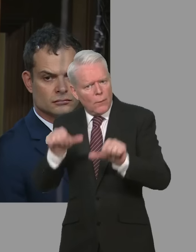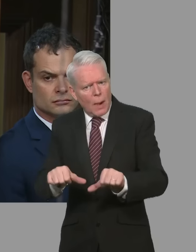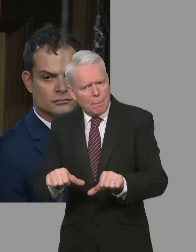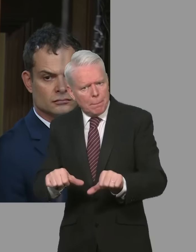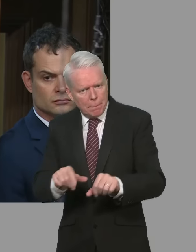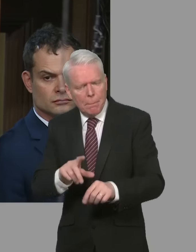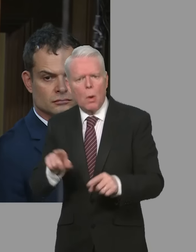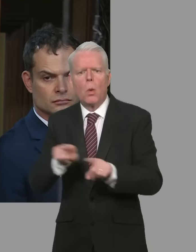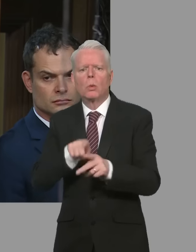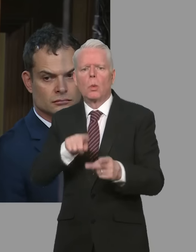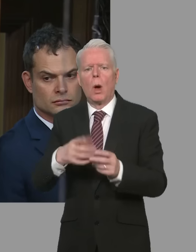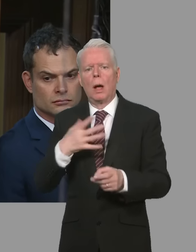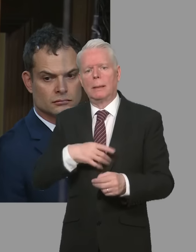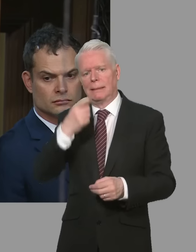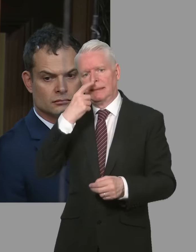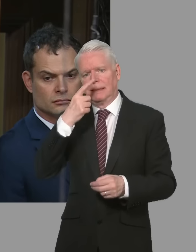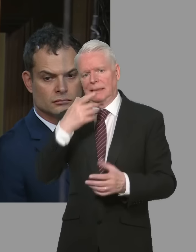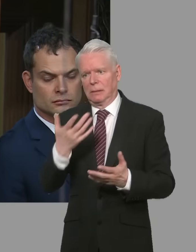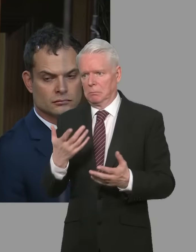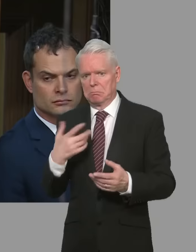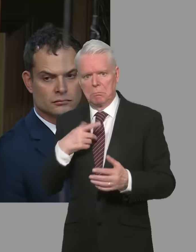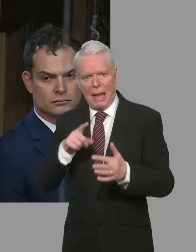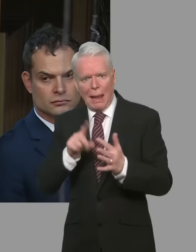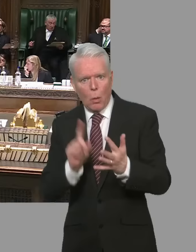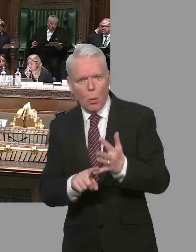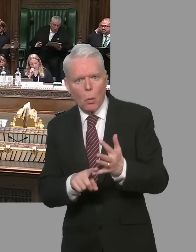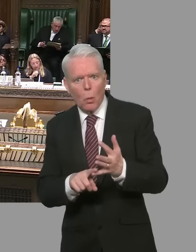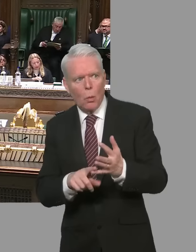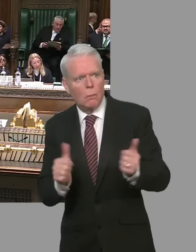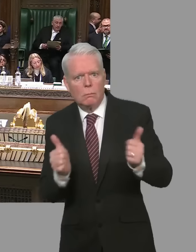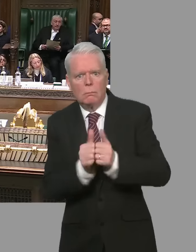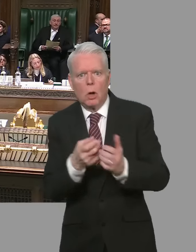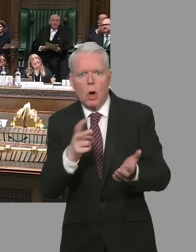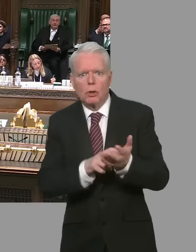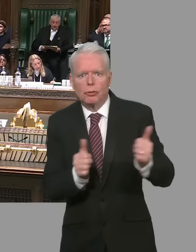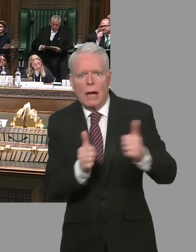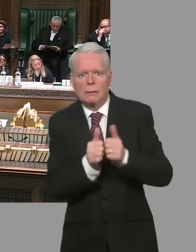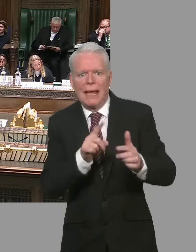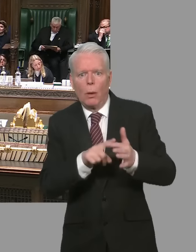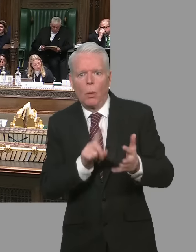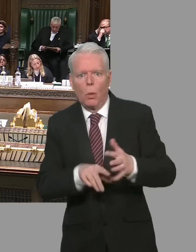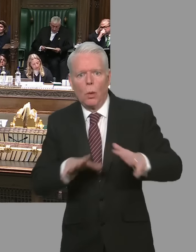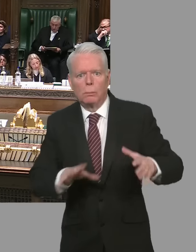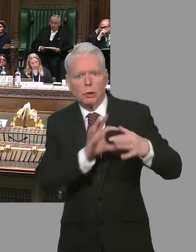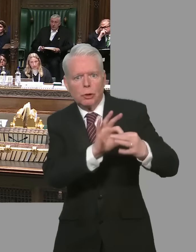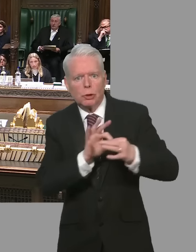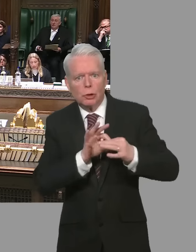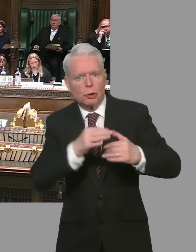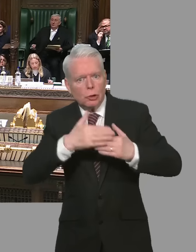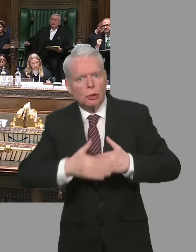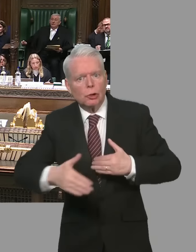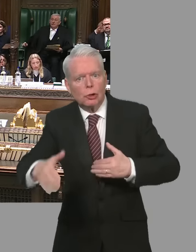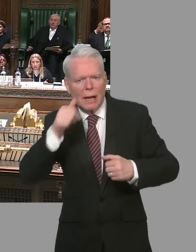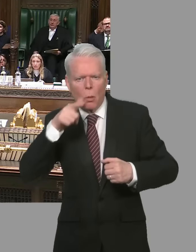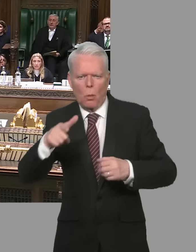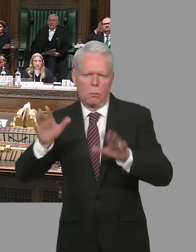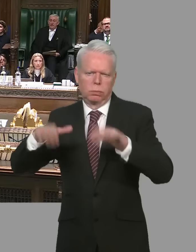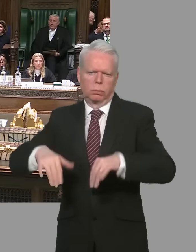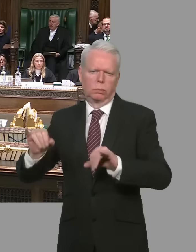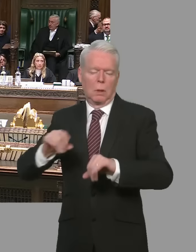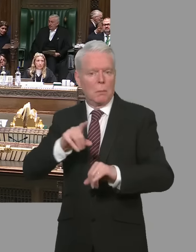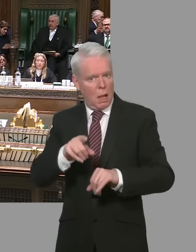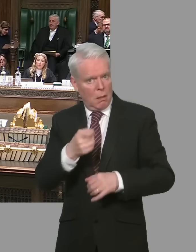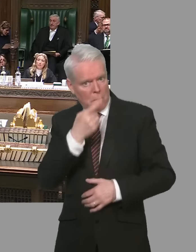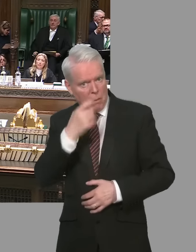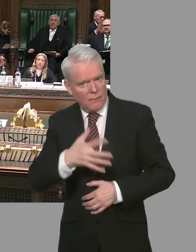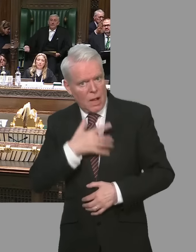out exactly what will happen as a consequence? Mr. Speaker, let me do that. The Israeli settlements, including